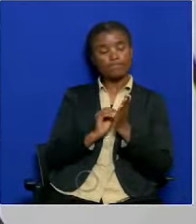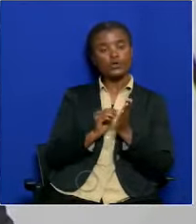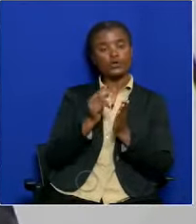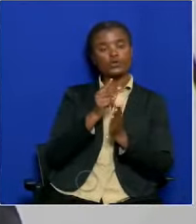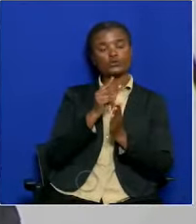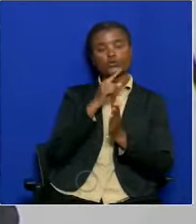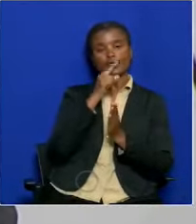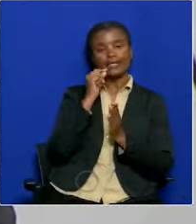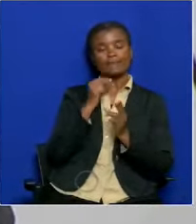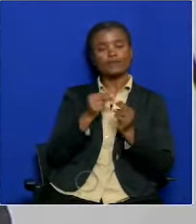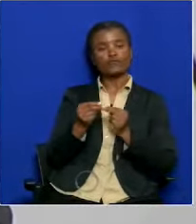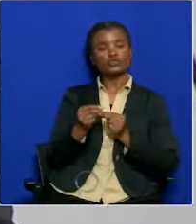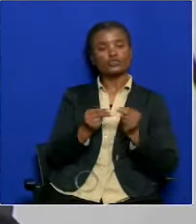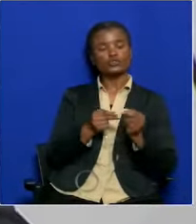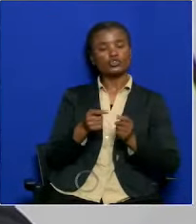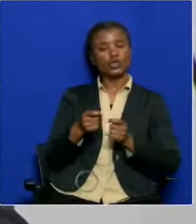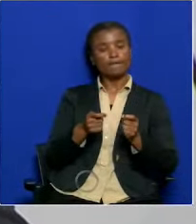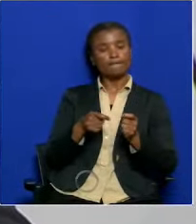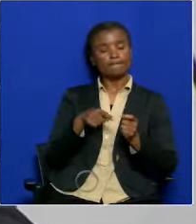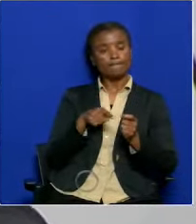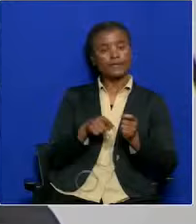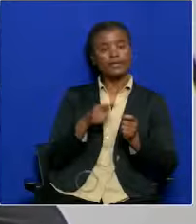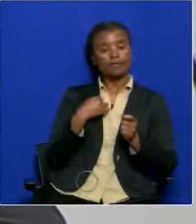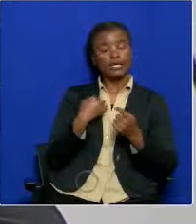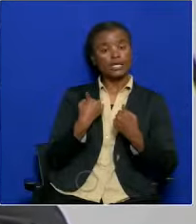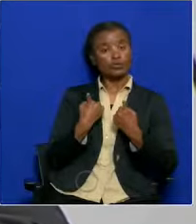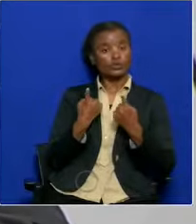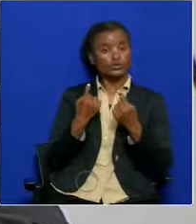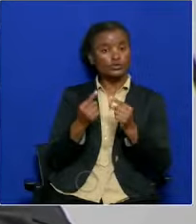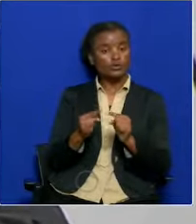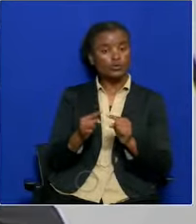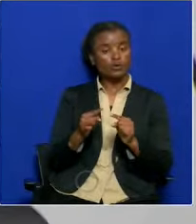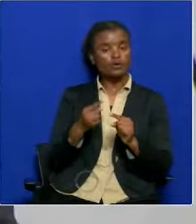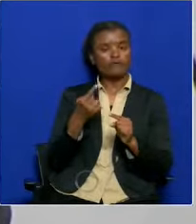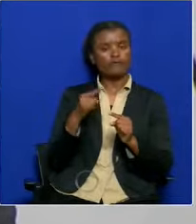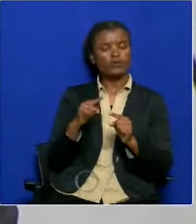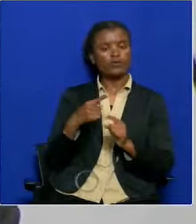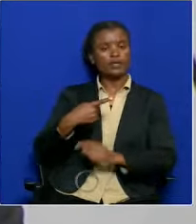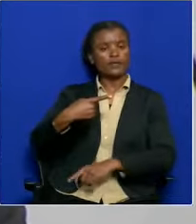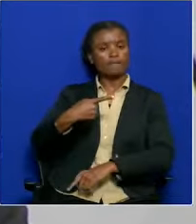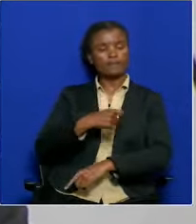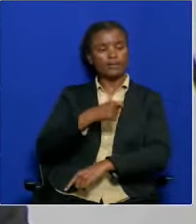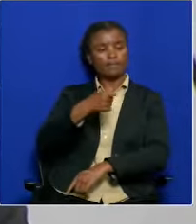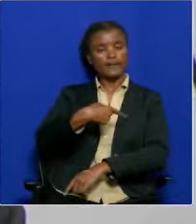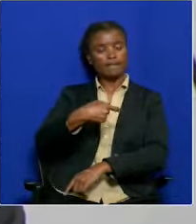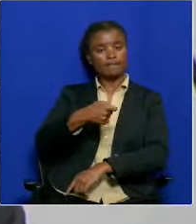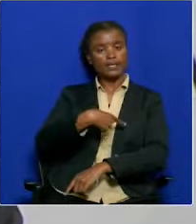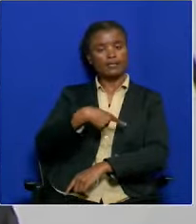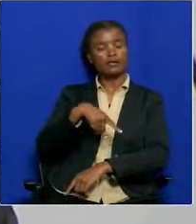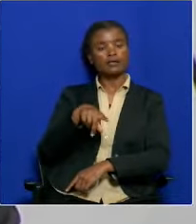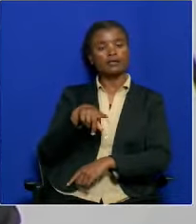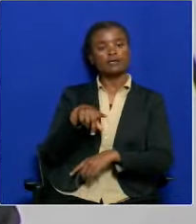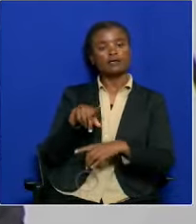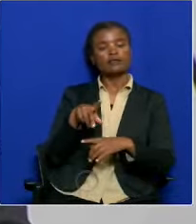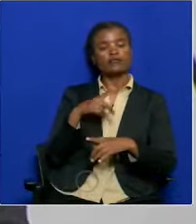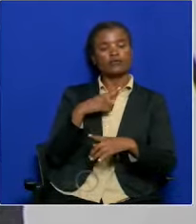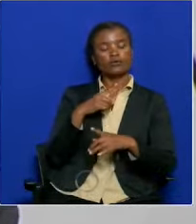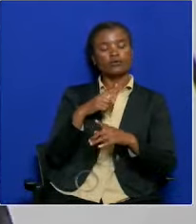was supposed to go for a drip, Yes. for vitamin, for the